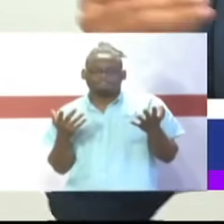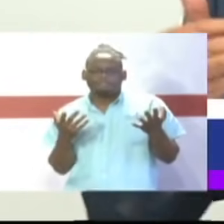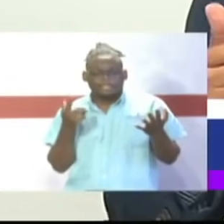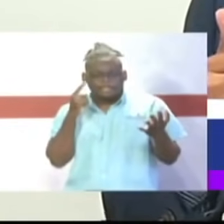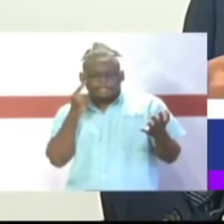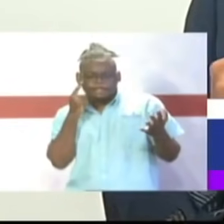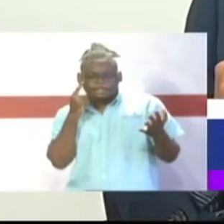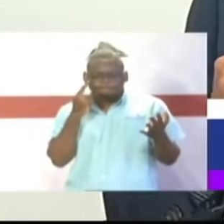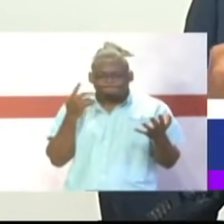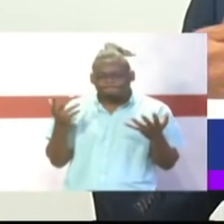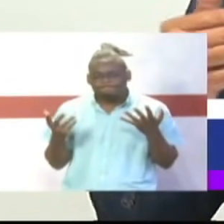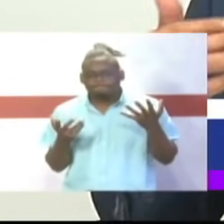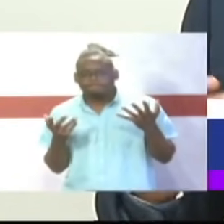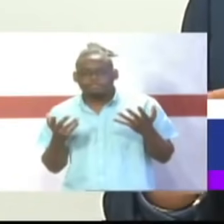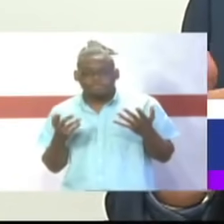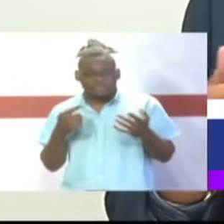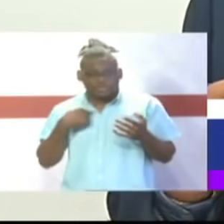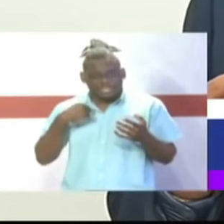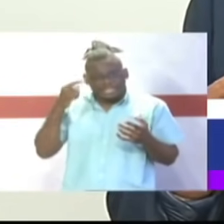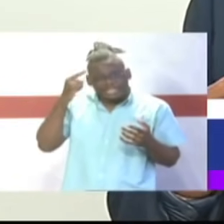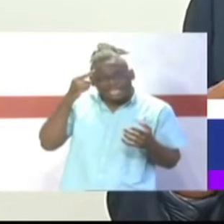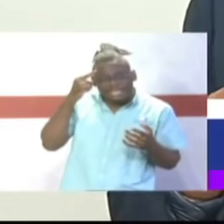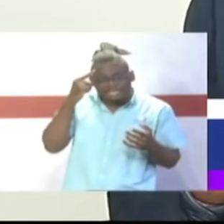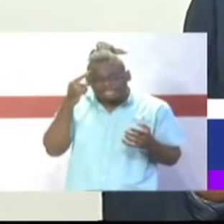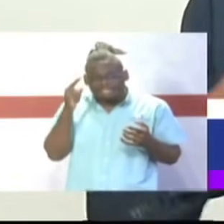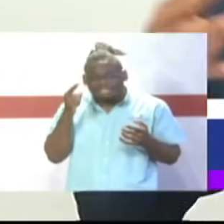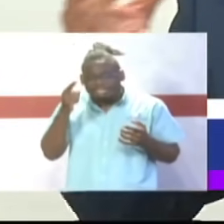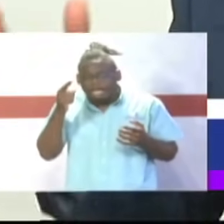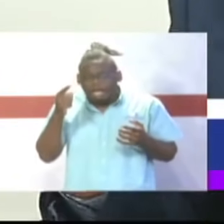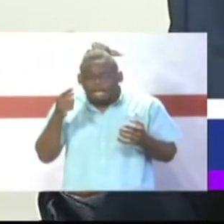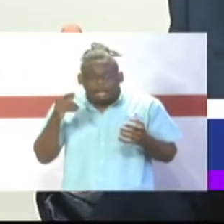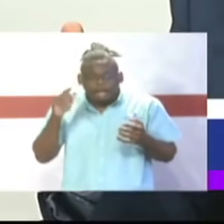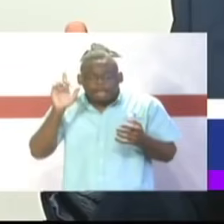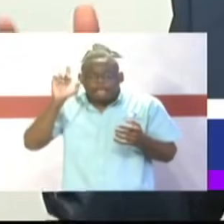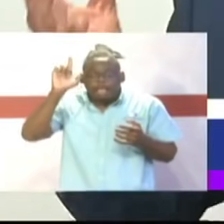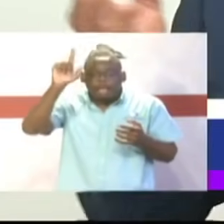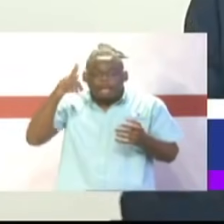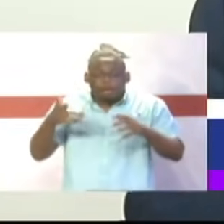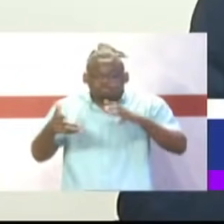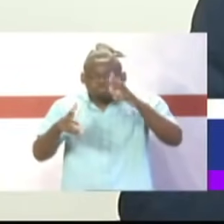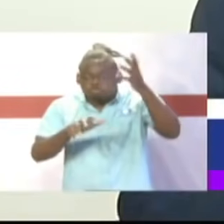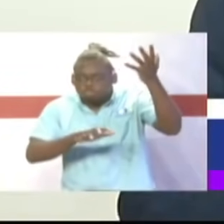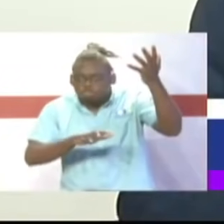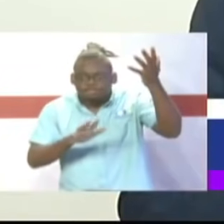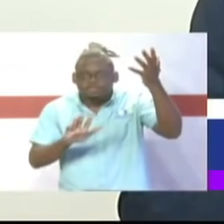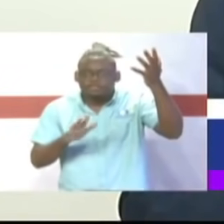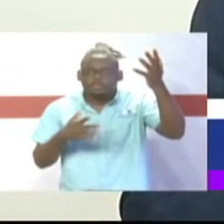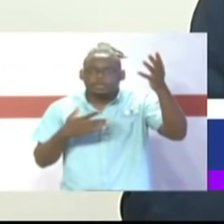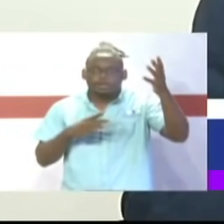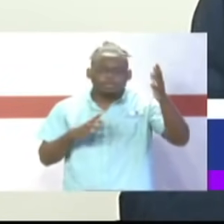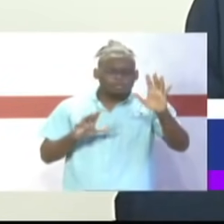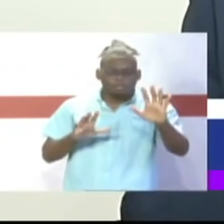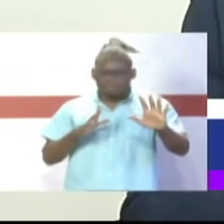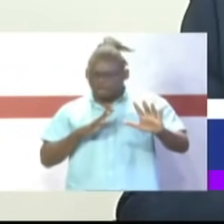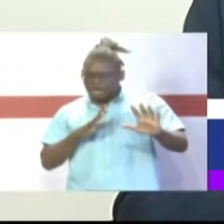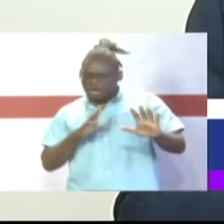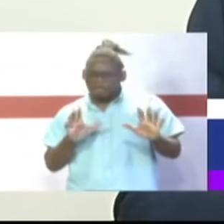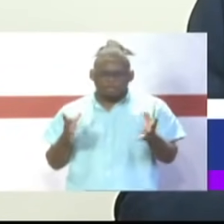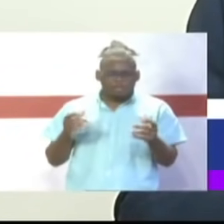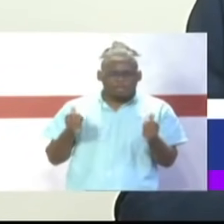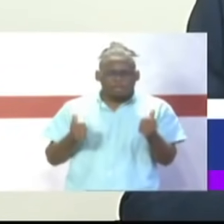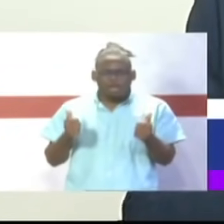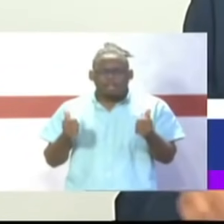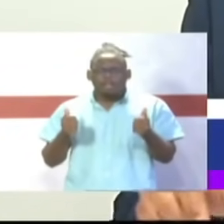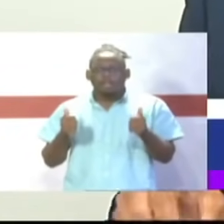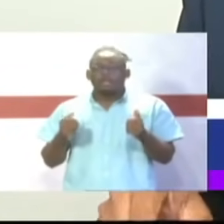road? Does it paint a picture that we could be more relaxed? And that's how the decisions are made. So thank you